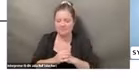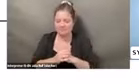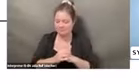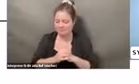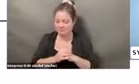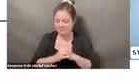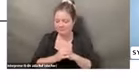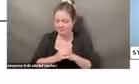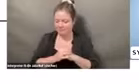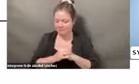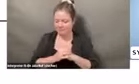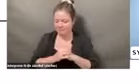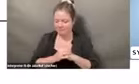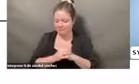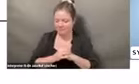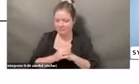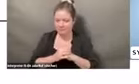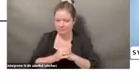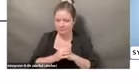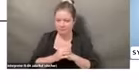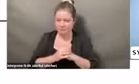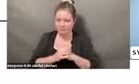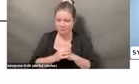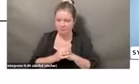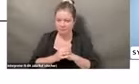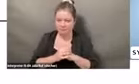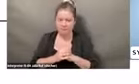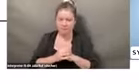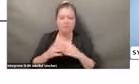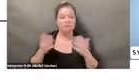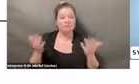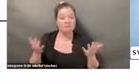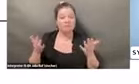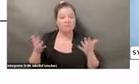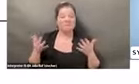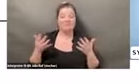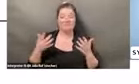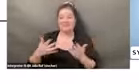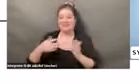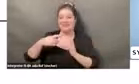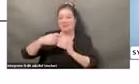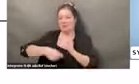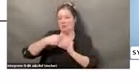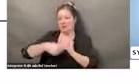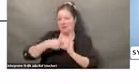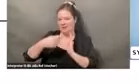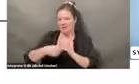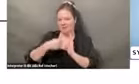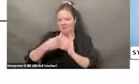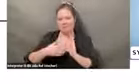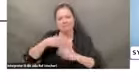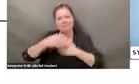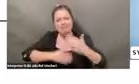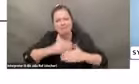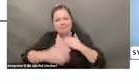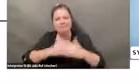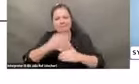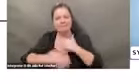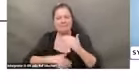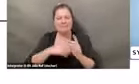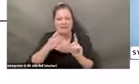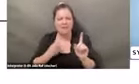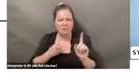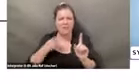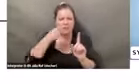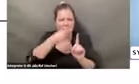And overall, with this project result, we want to offer the